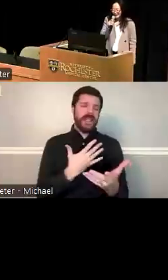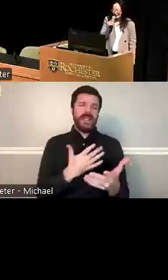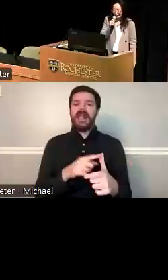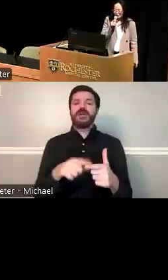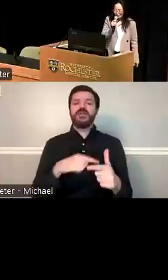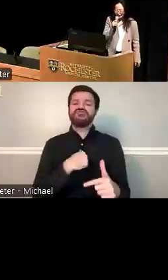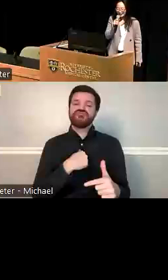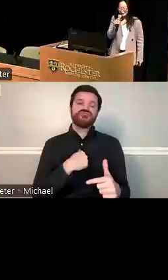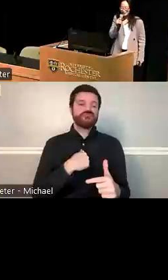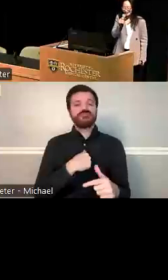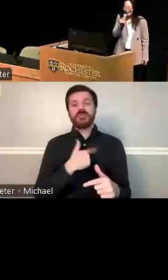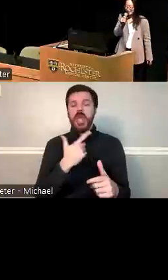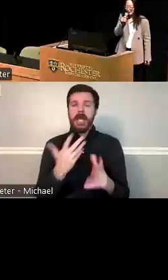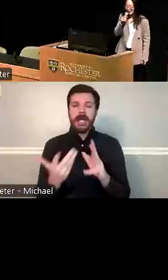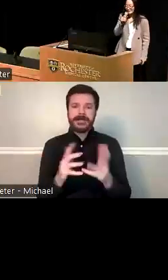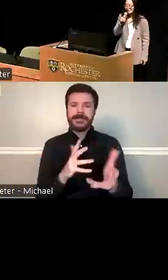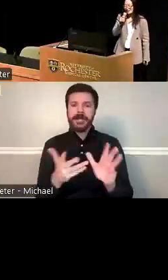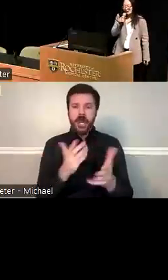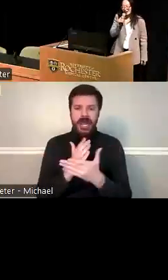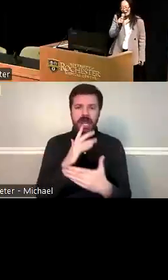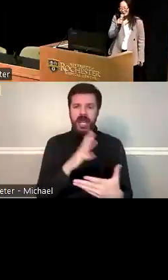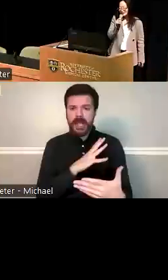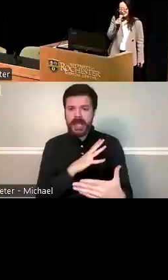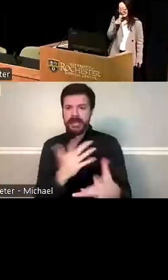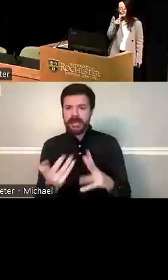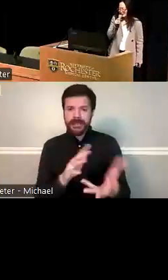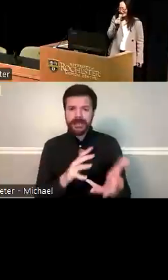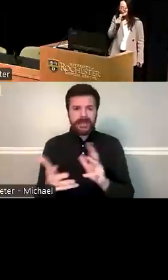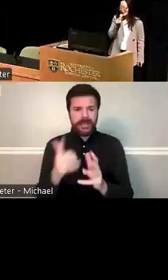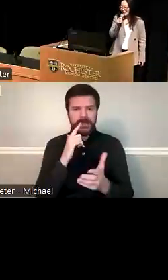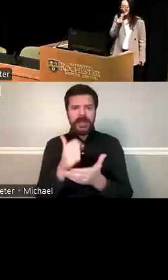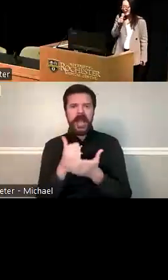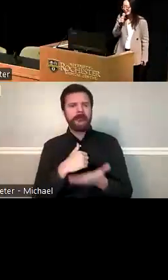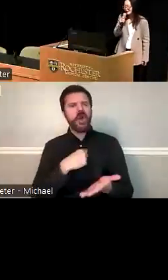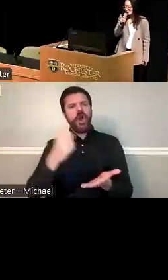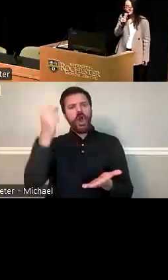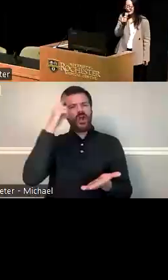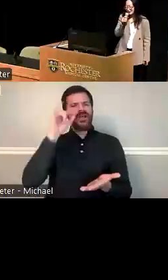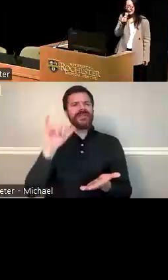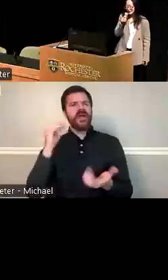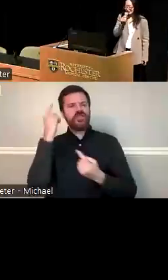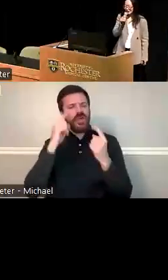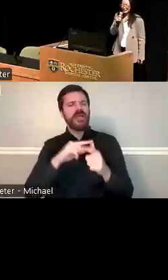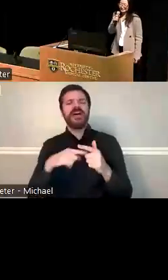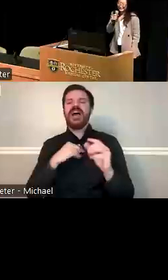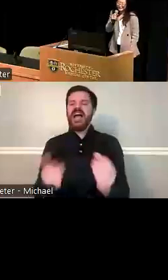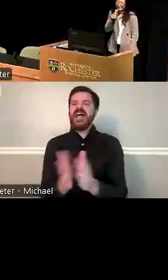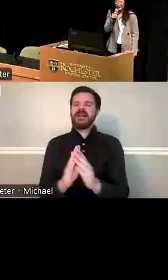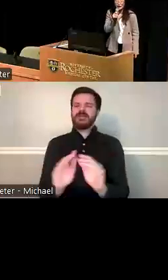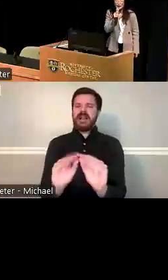my way through it and go on. Help me understand the thought, and I ask a few clarifying